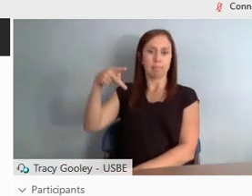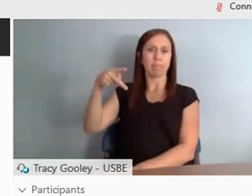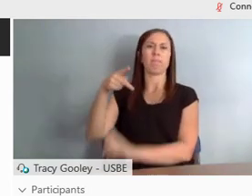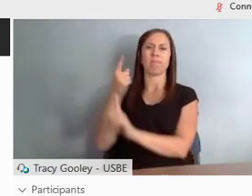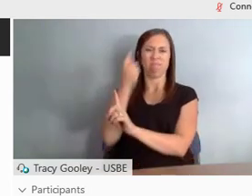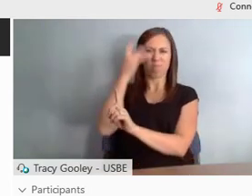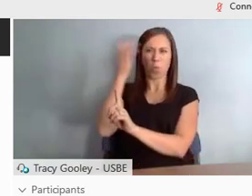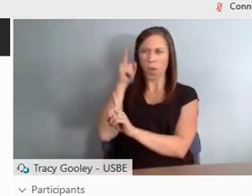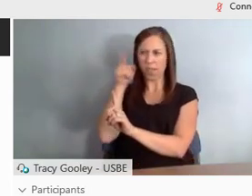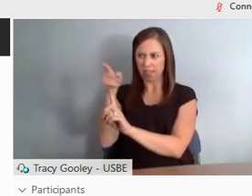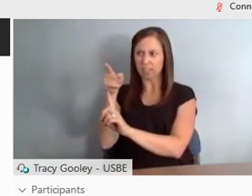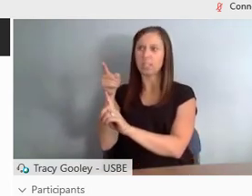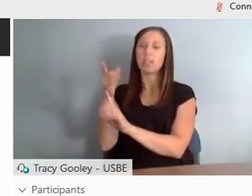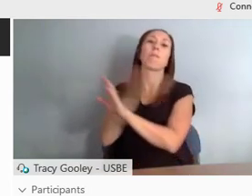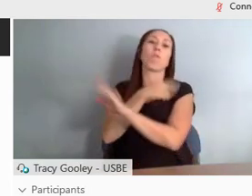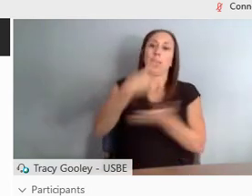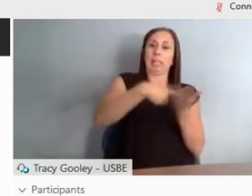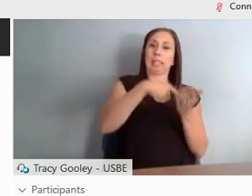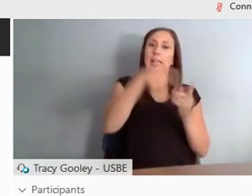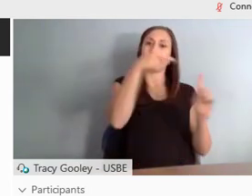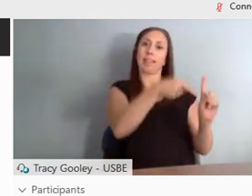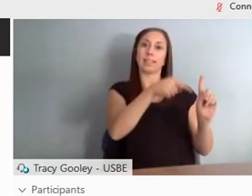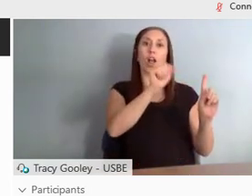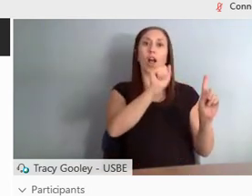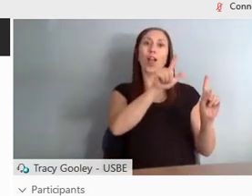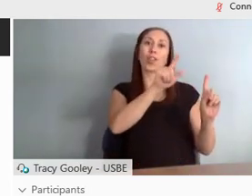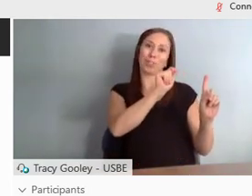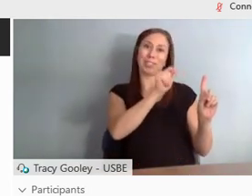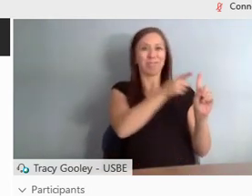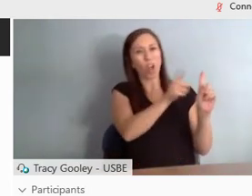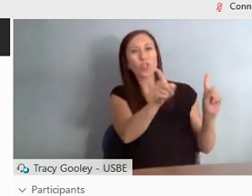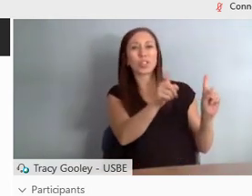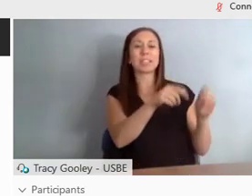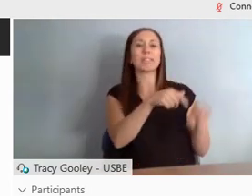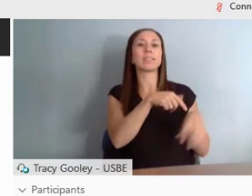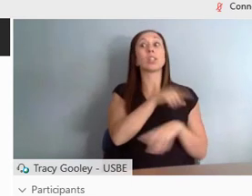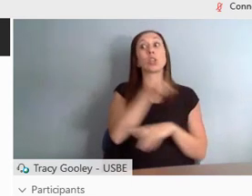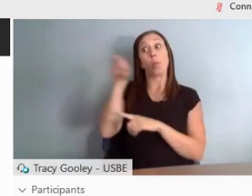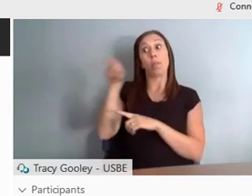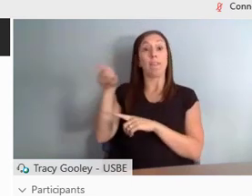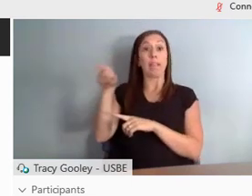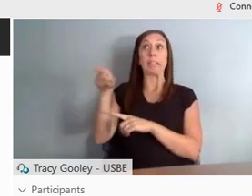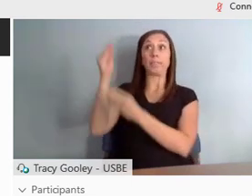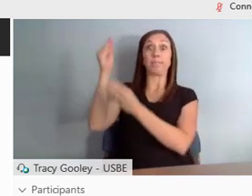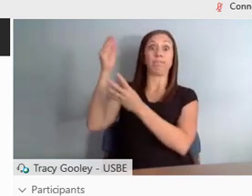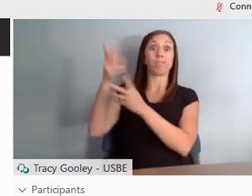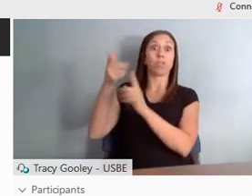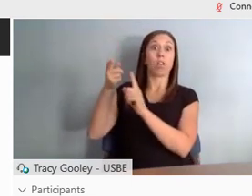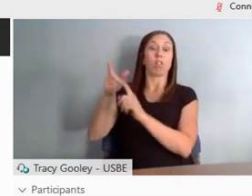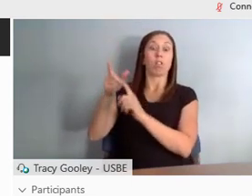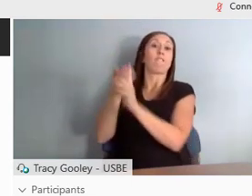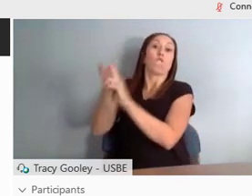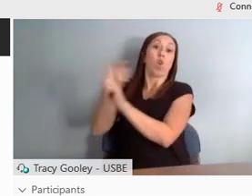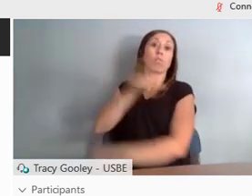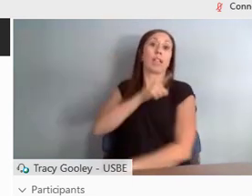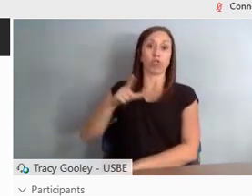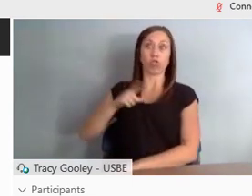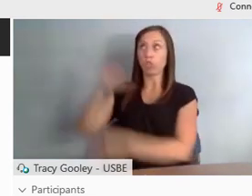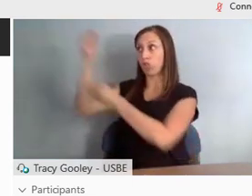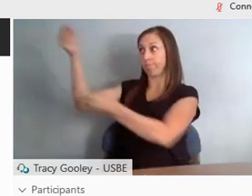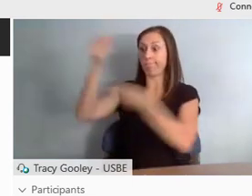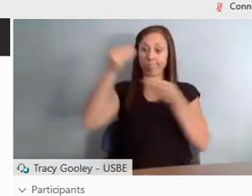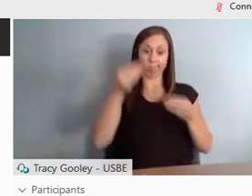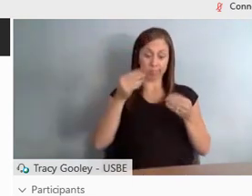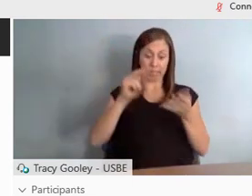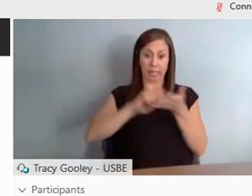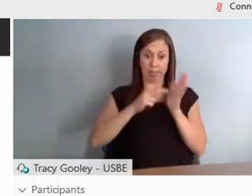do an alternate PEEP. So the initiative came through legislation that we would basically